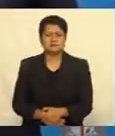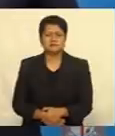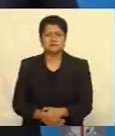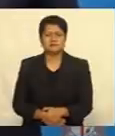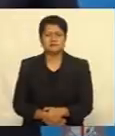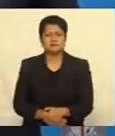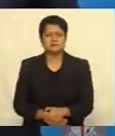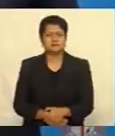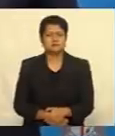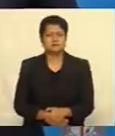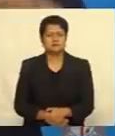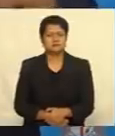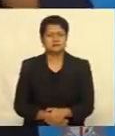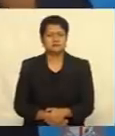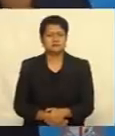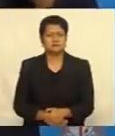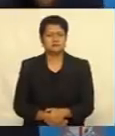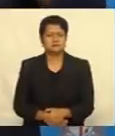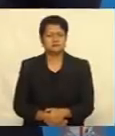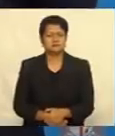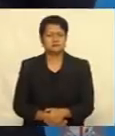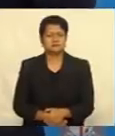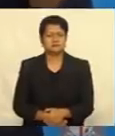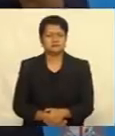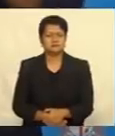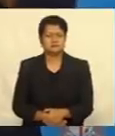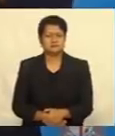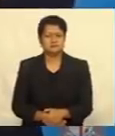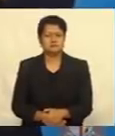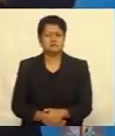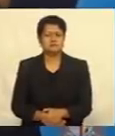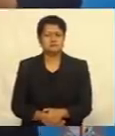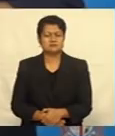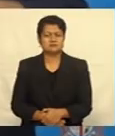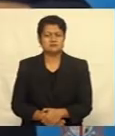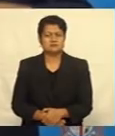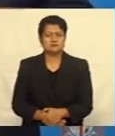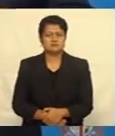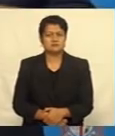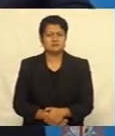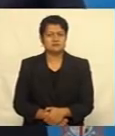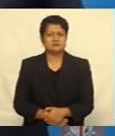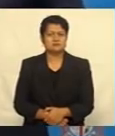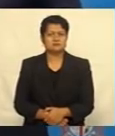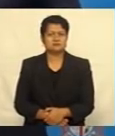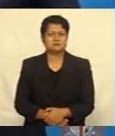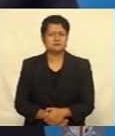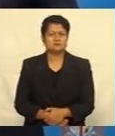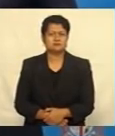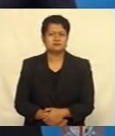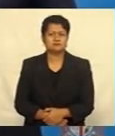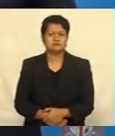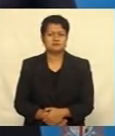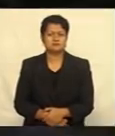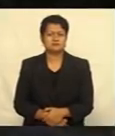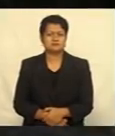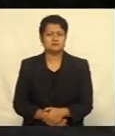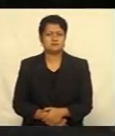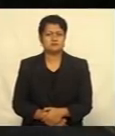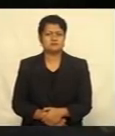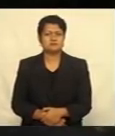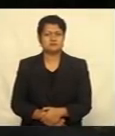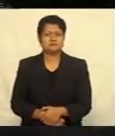at least demonstrate love for everybody and not be this stupid.